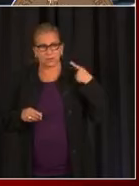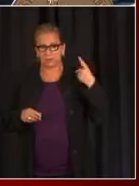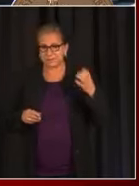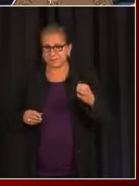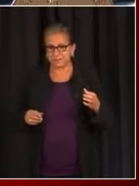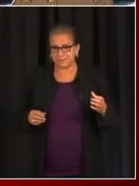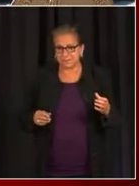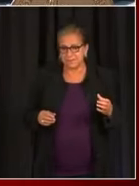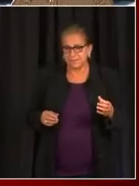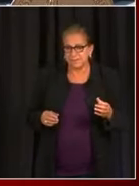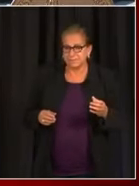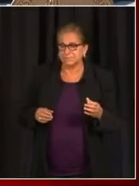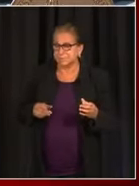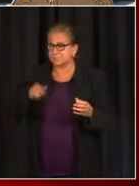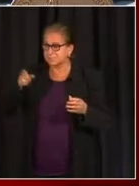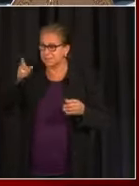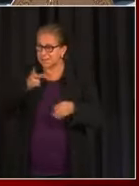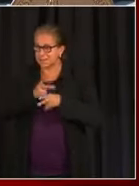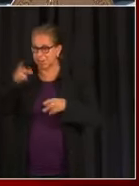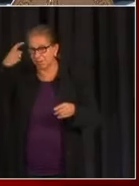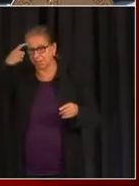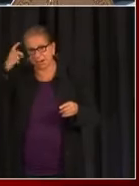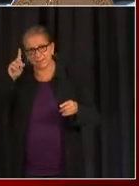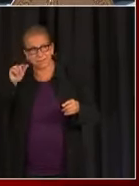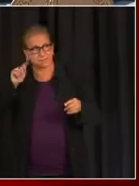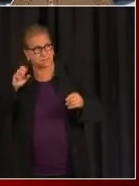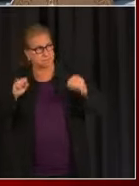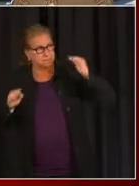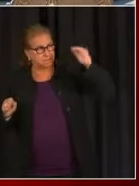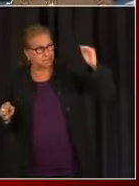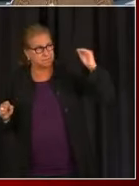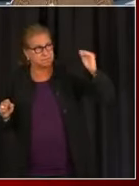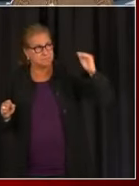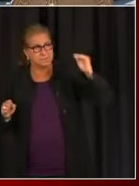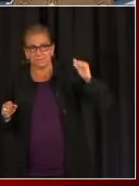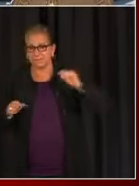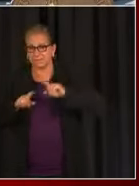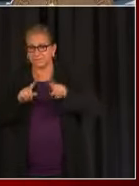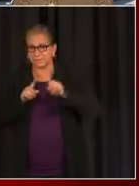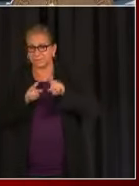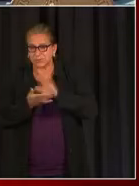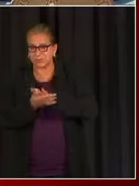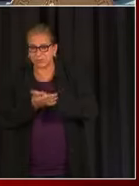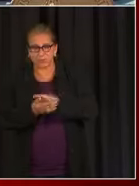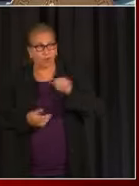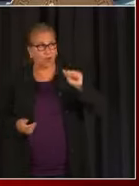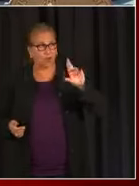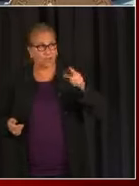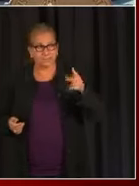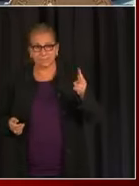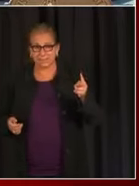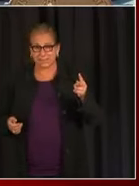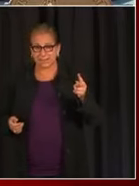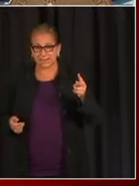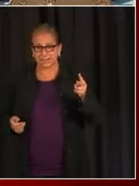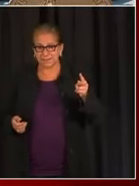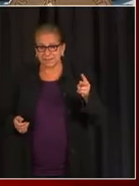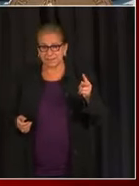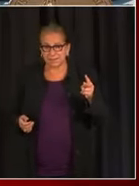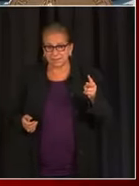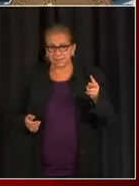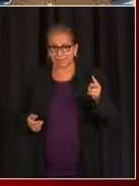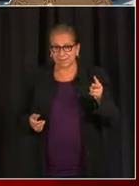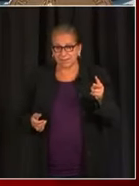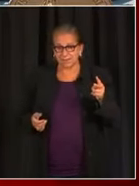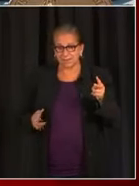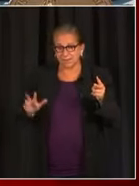in mind. Families can be making appointments beginning Monday, August 2nd at 37 sites across the